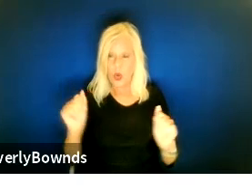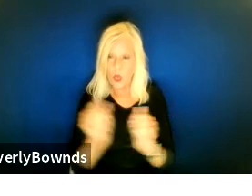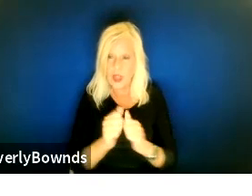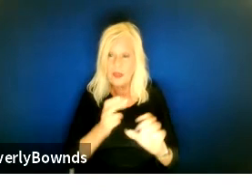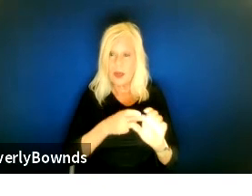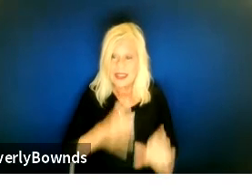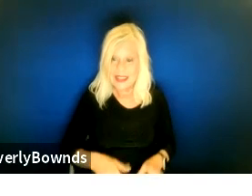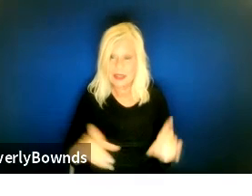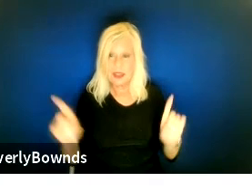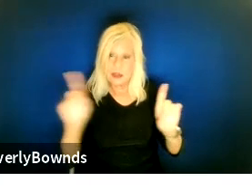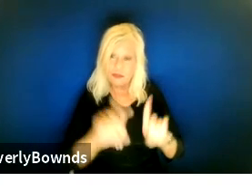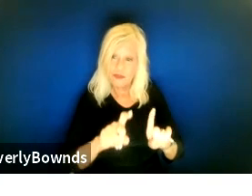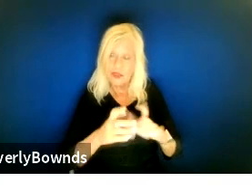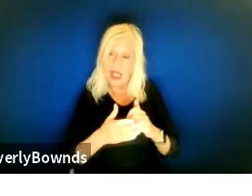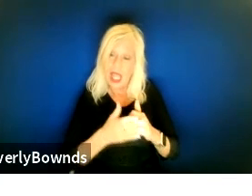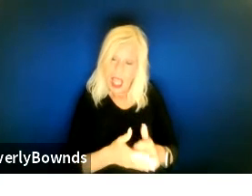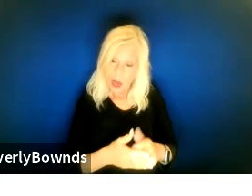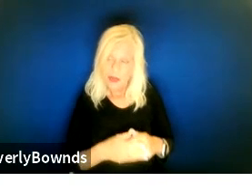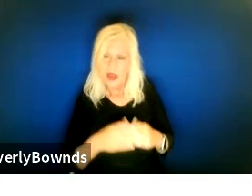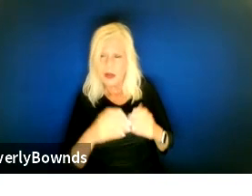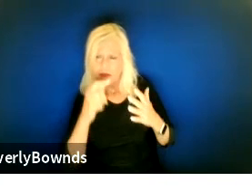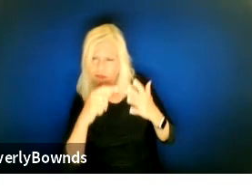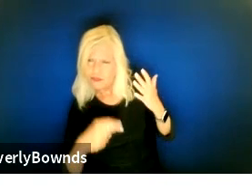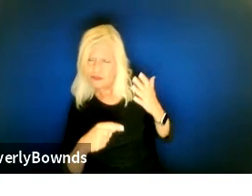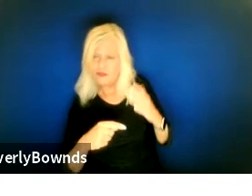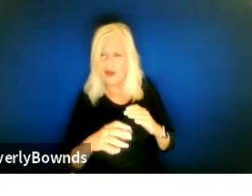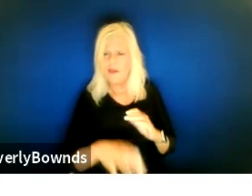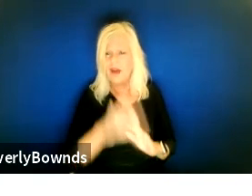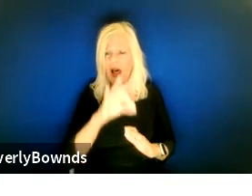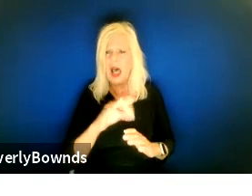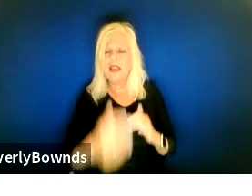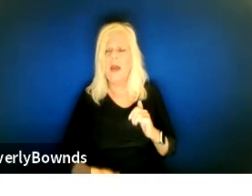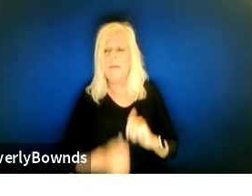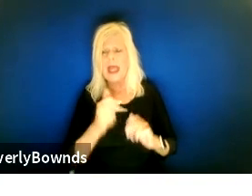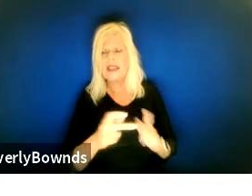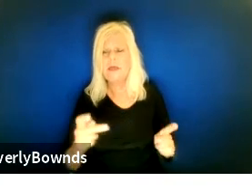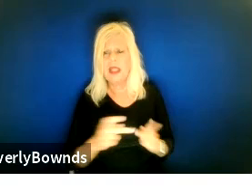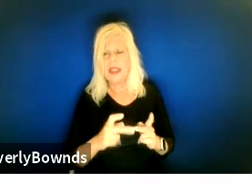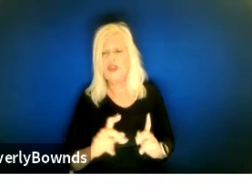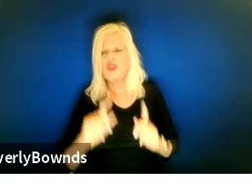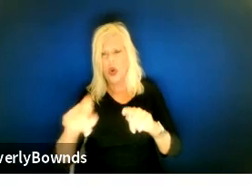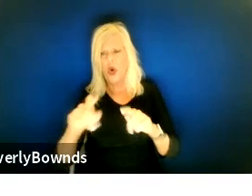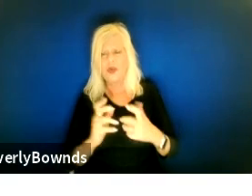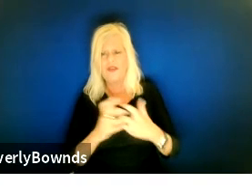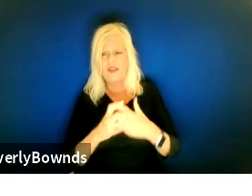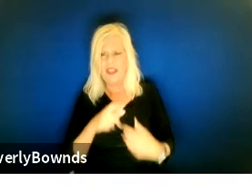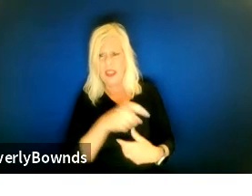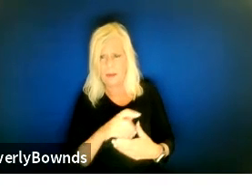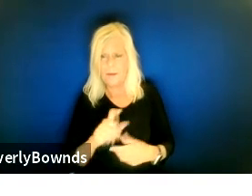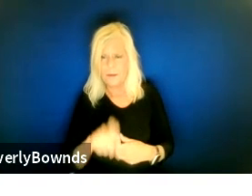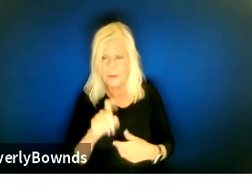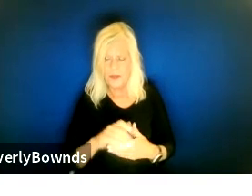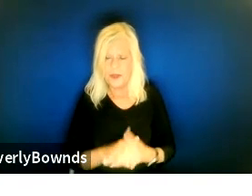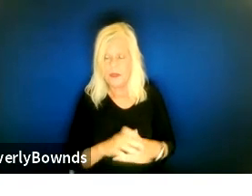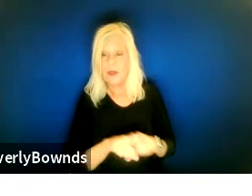participants to help them identify the most appropriate facility that would work out for them, and also talk to